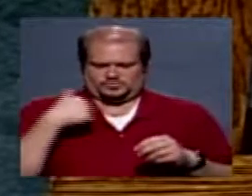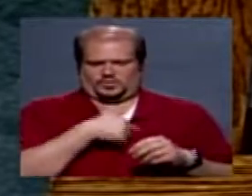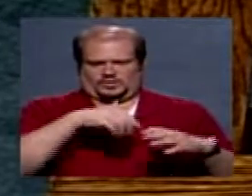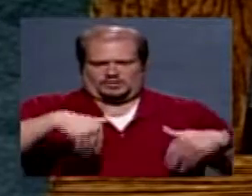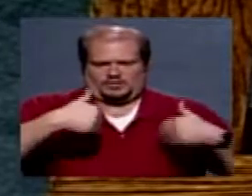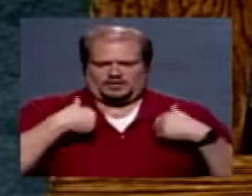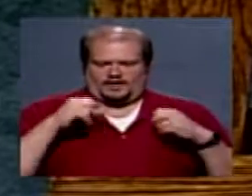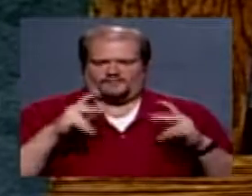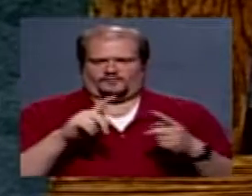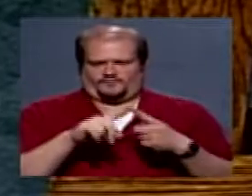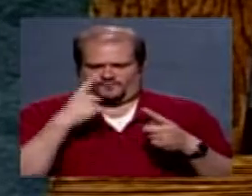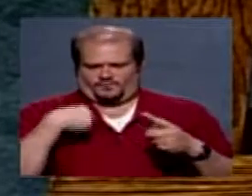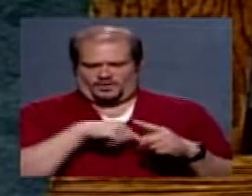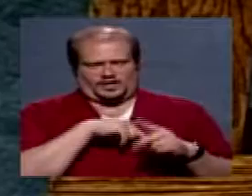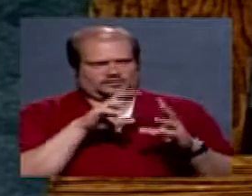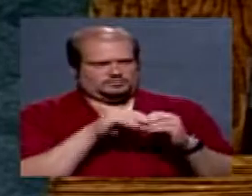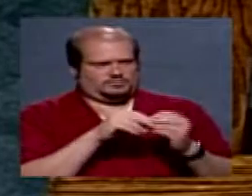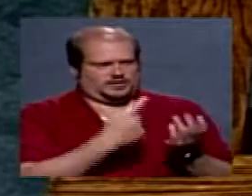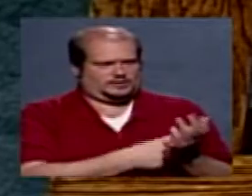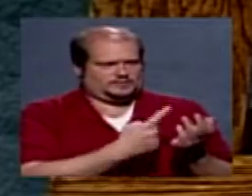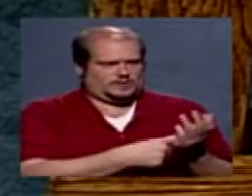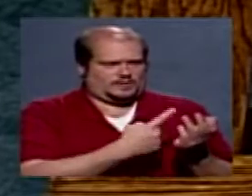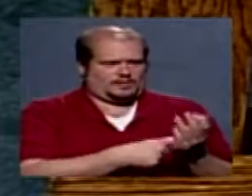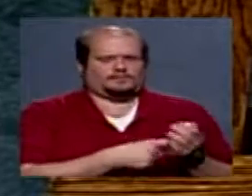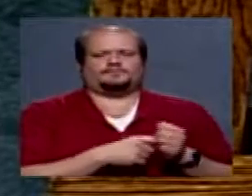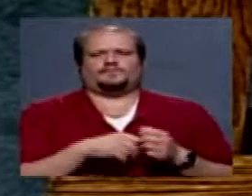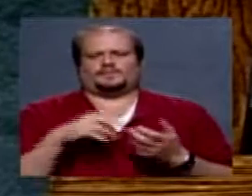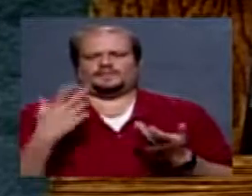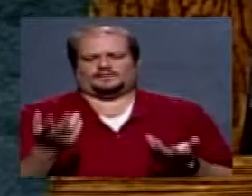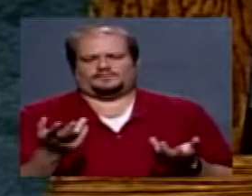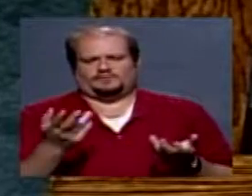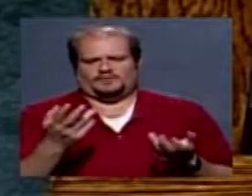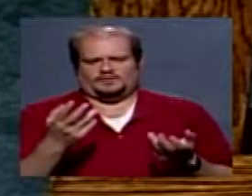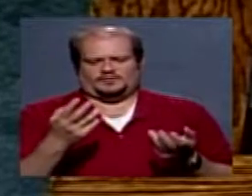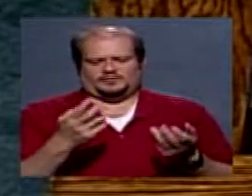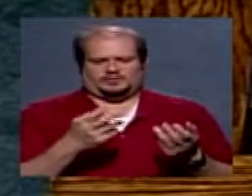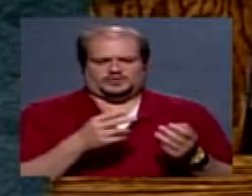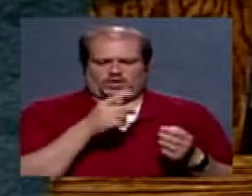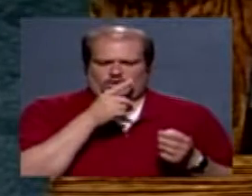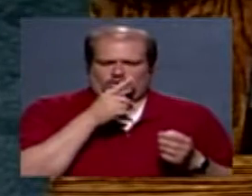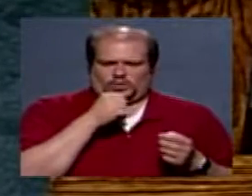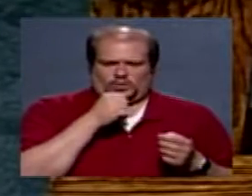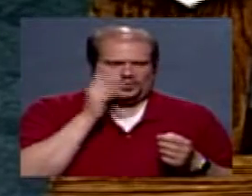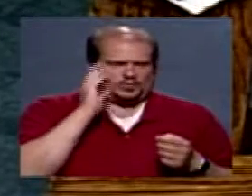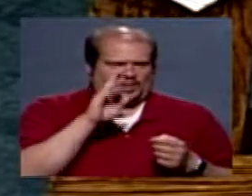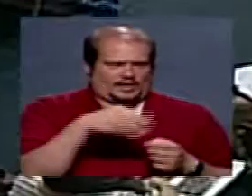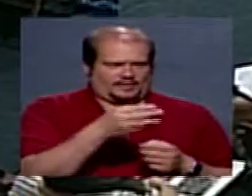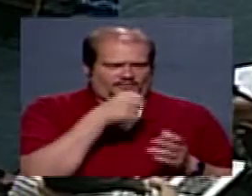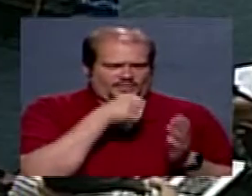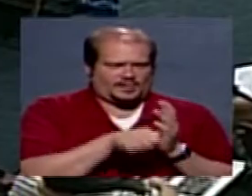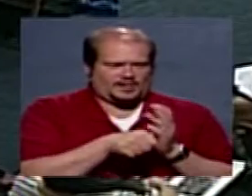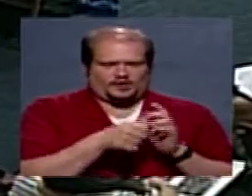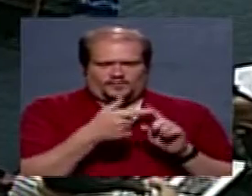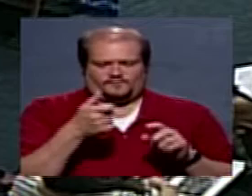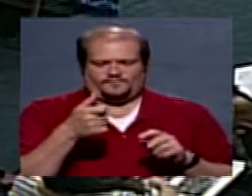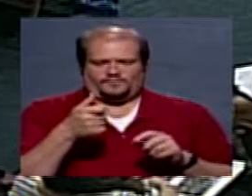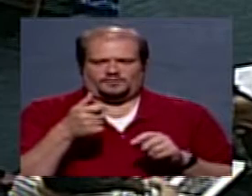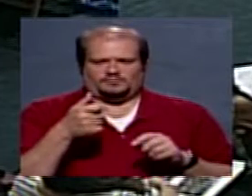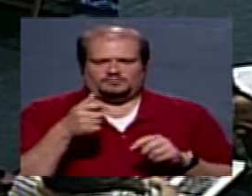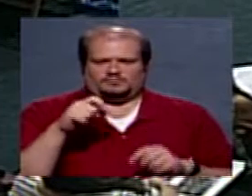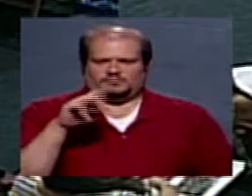even had the opportunity for us to meet and talk. So to whom shall I give the letter from the Banner